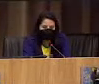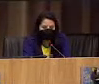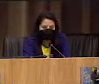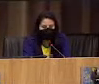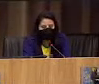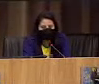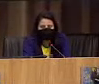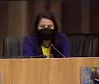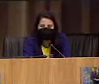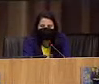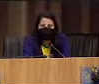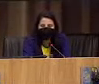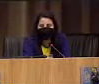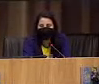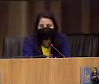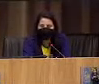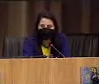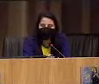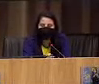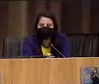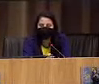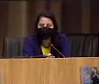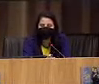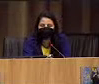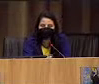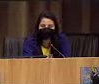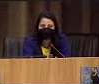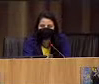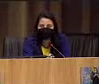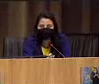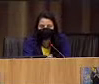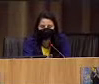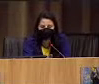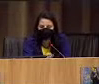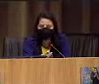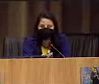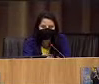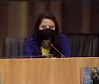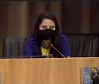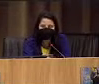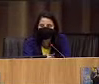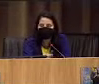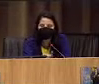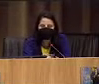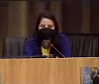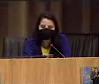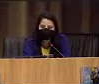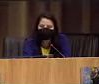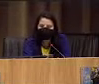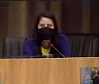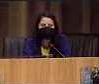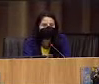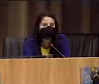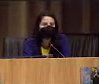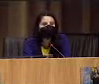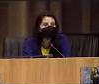And this service, it has a consultation, it has